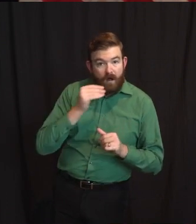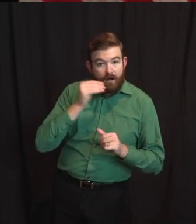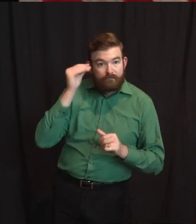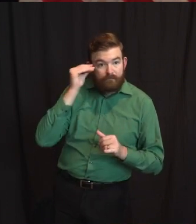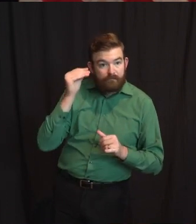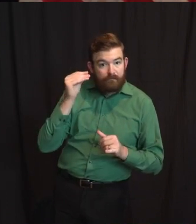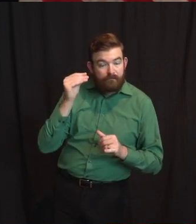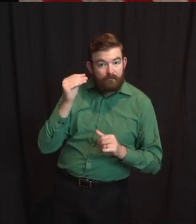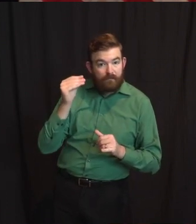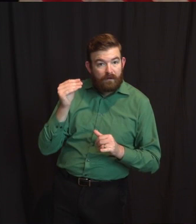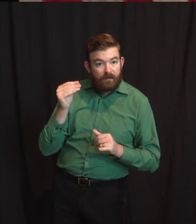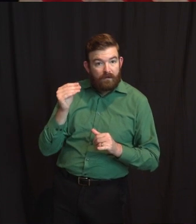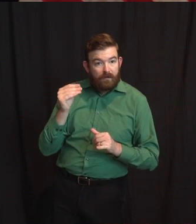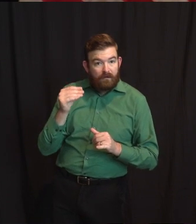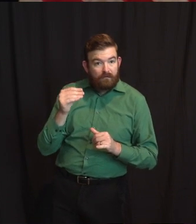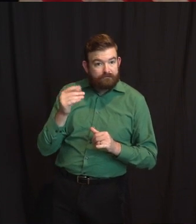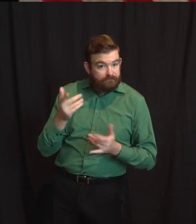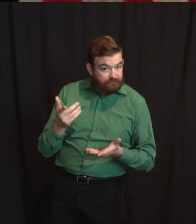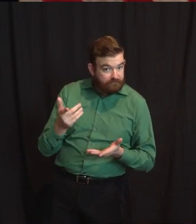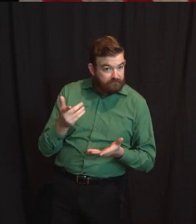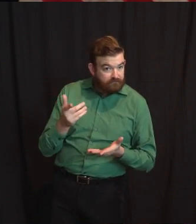numbers?